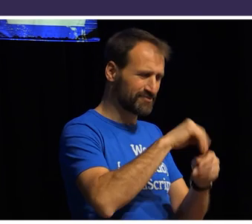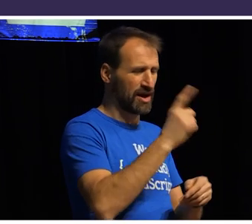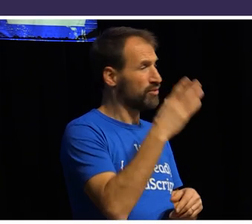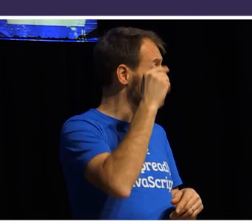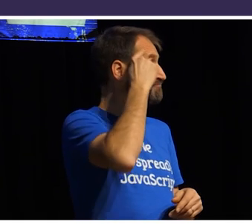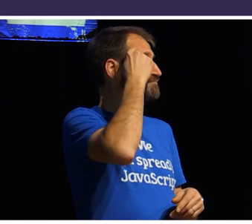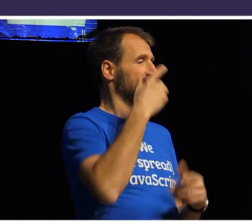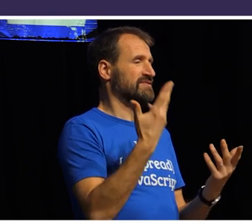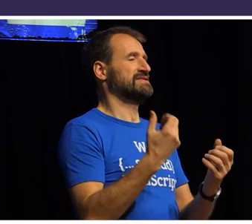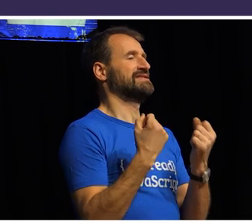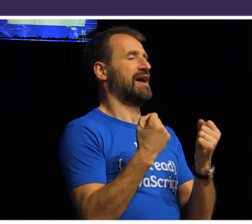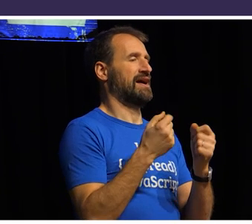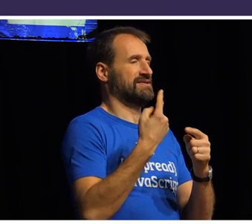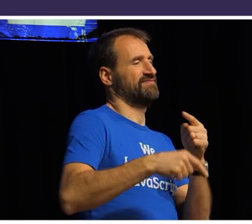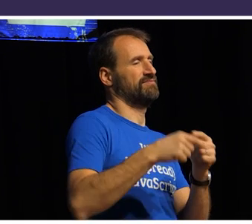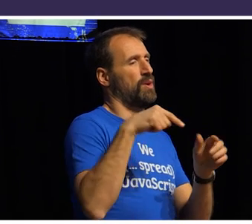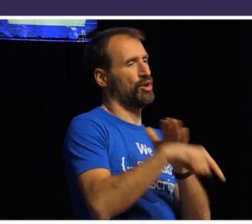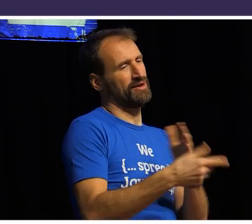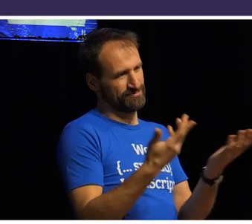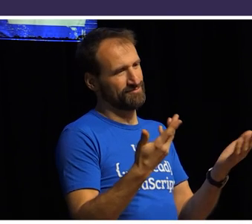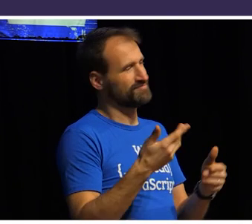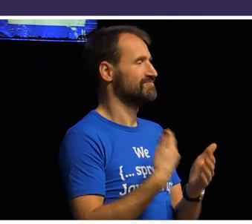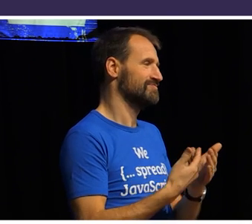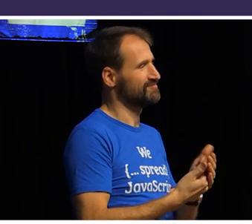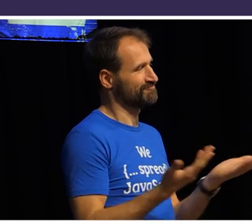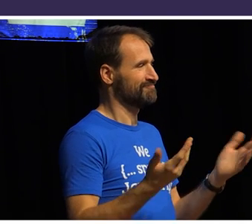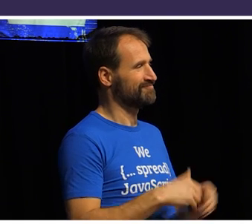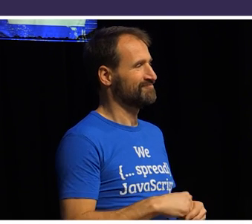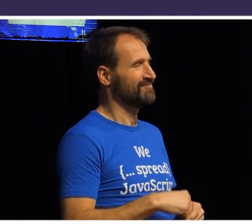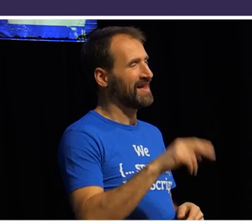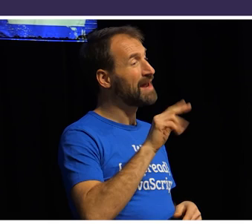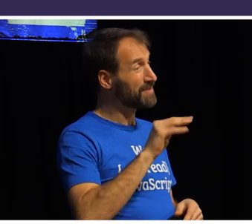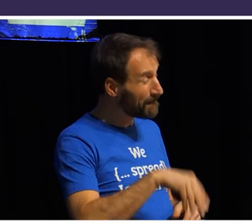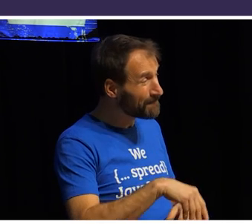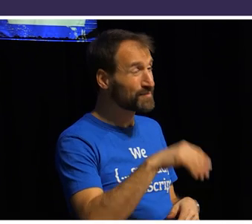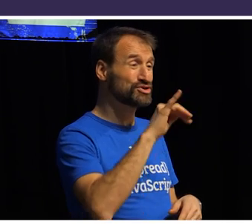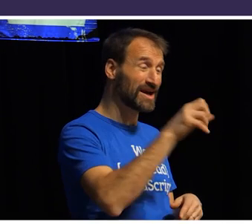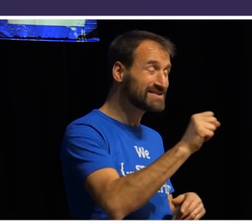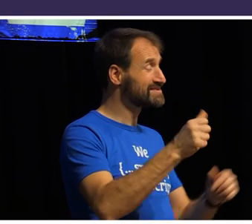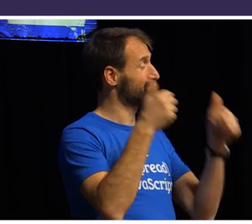concerns so to recap you as an NPM are awesome but please use responsibly